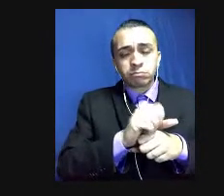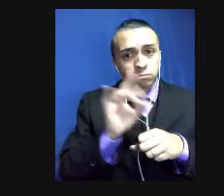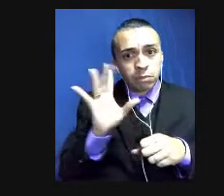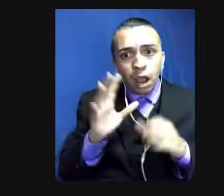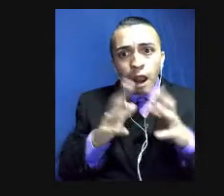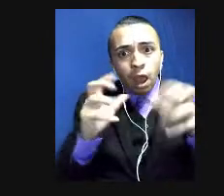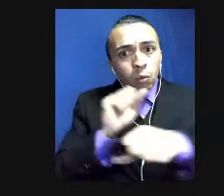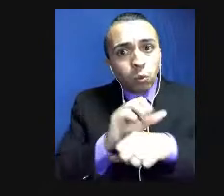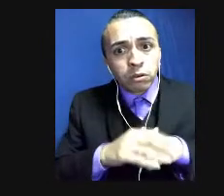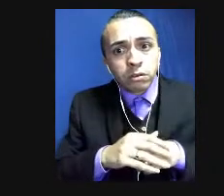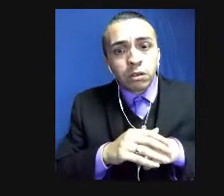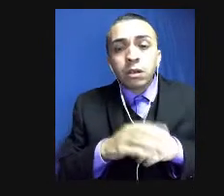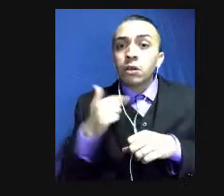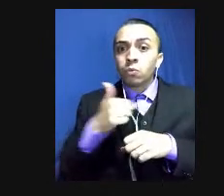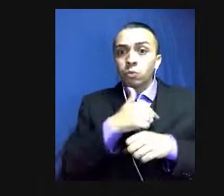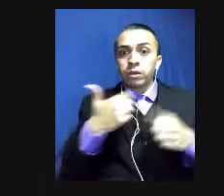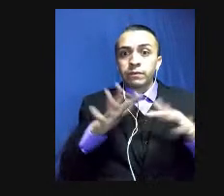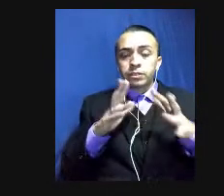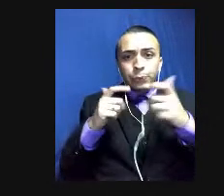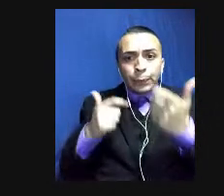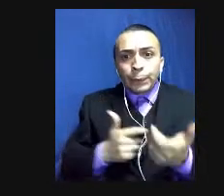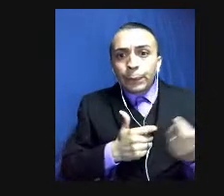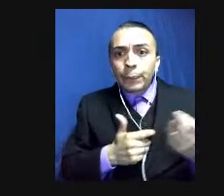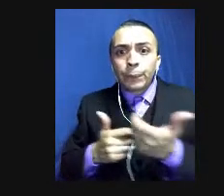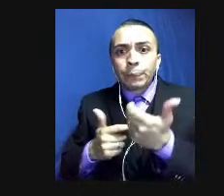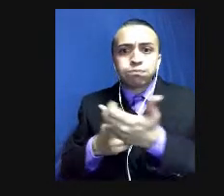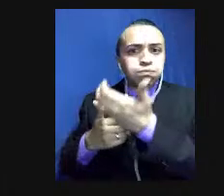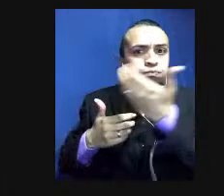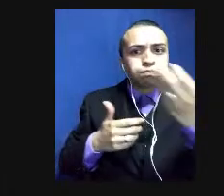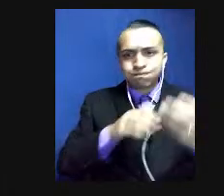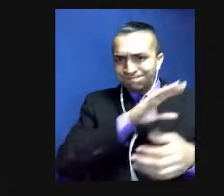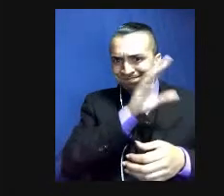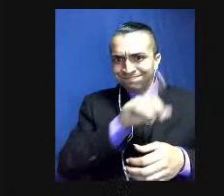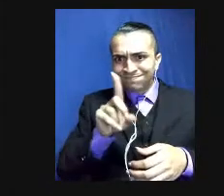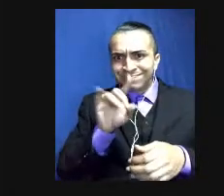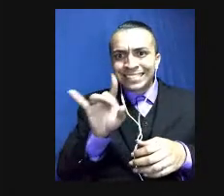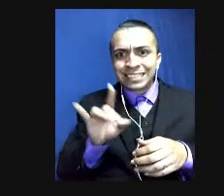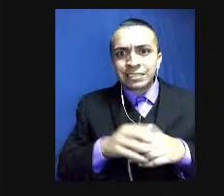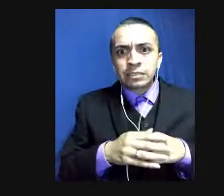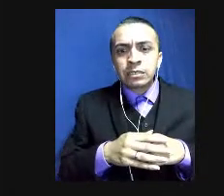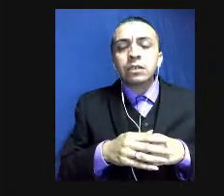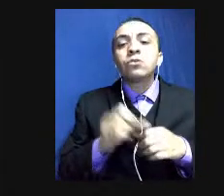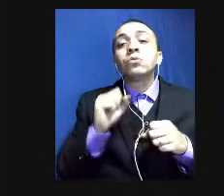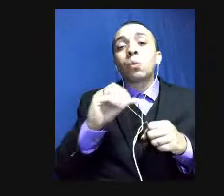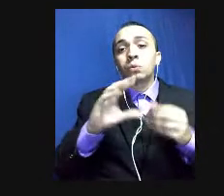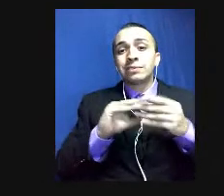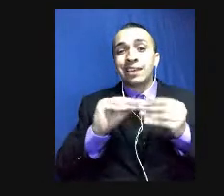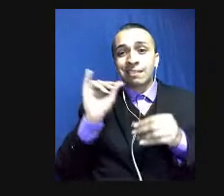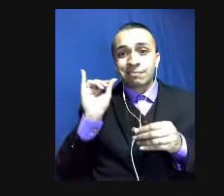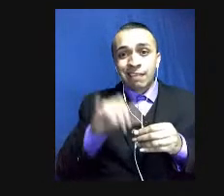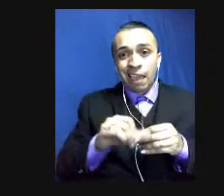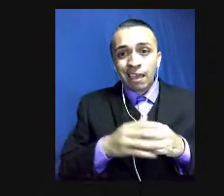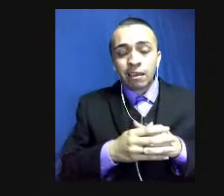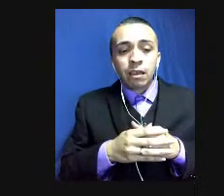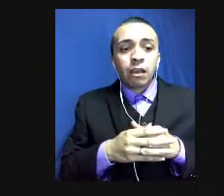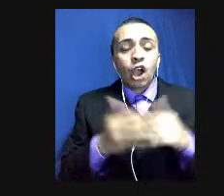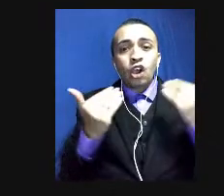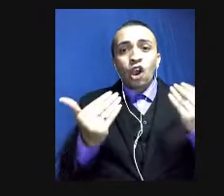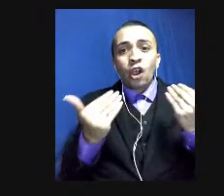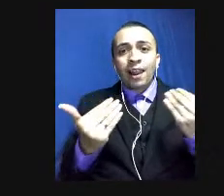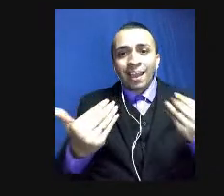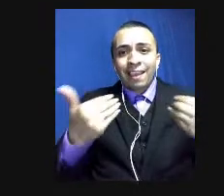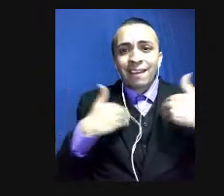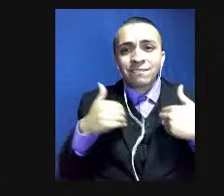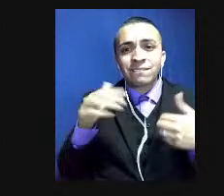on repair all the way around this incident. With that being said, it's currently at about